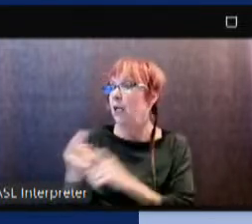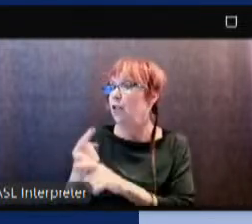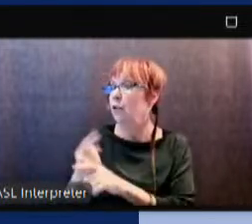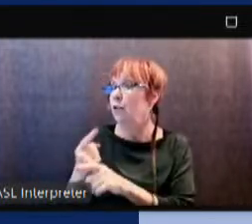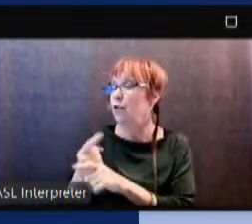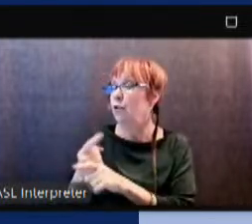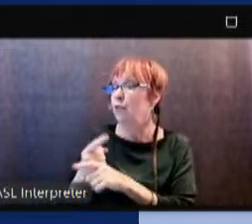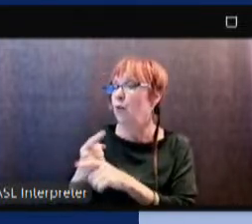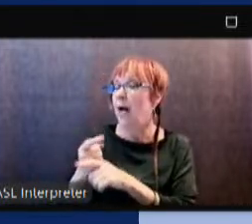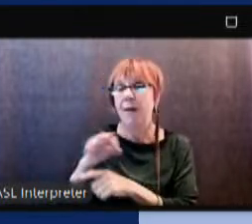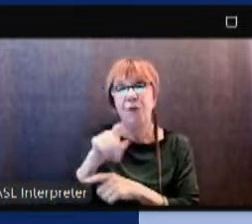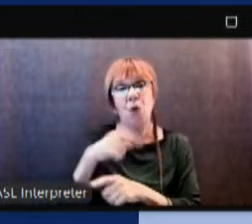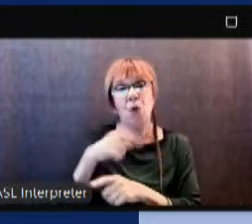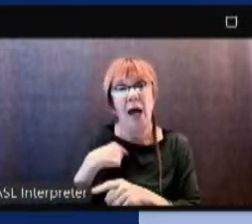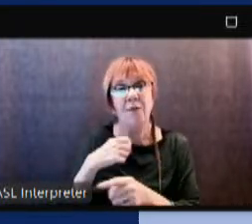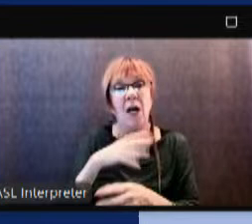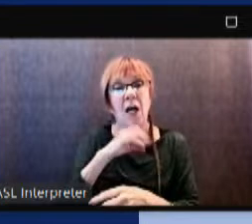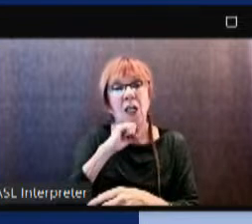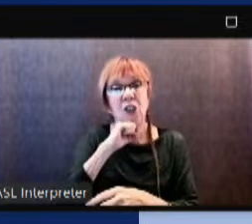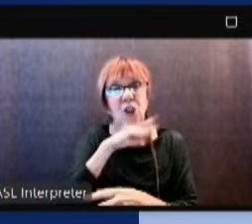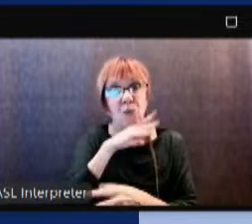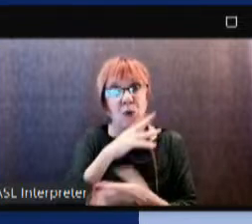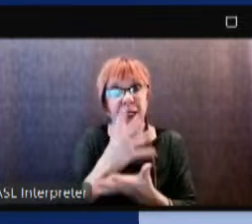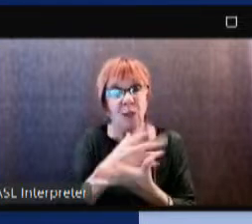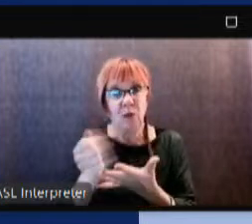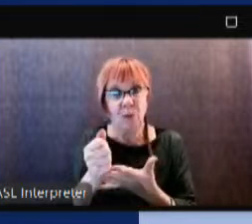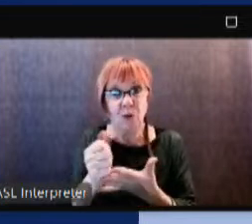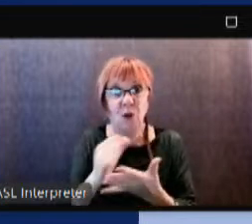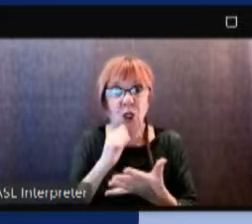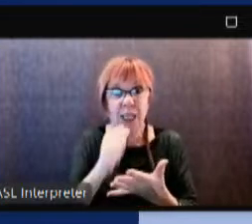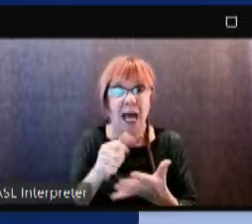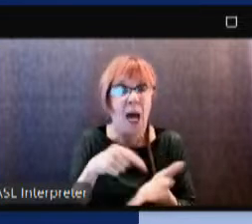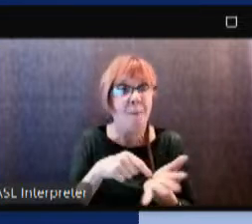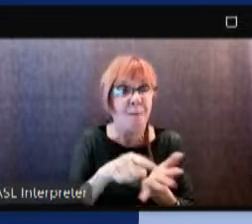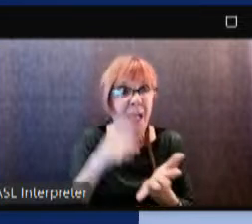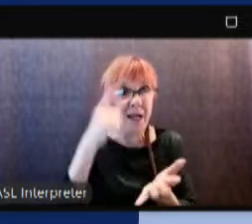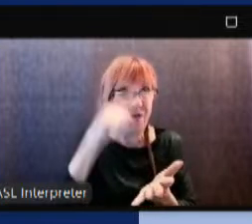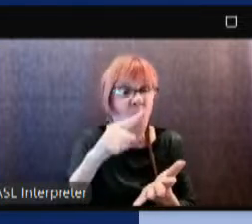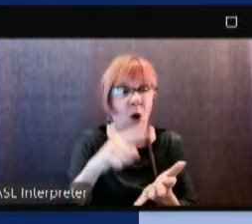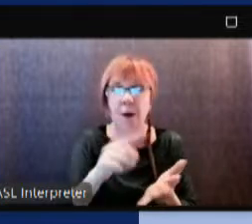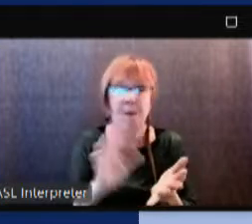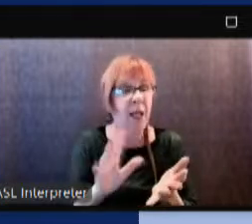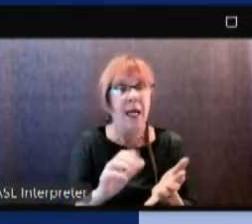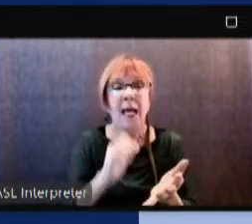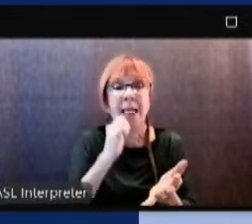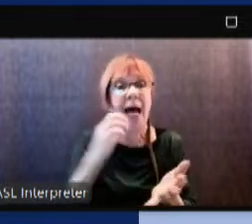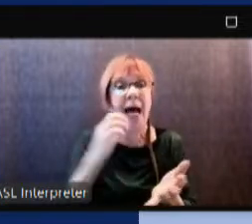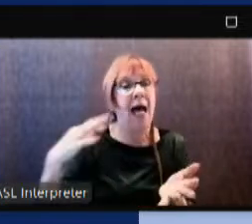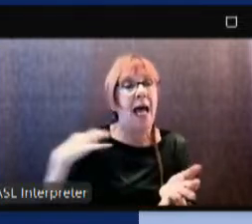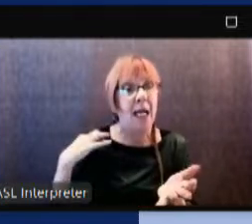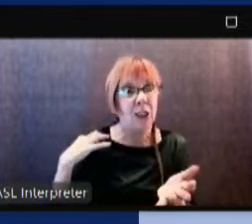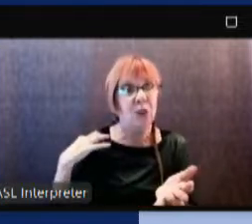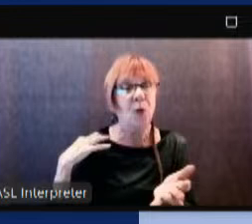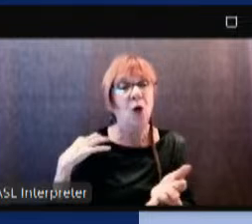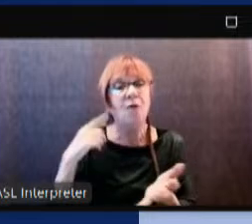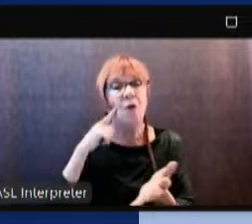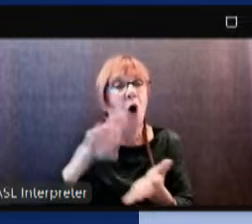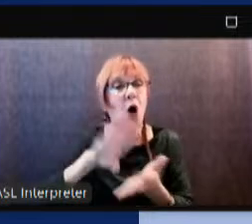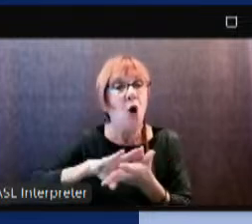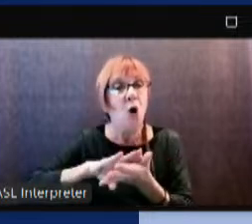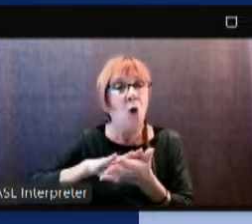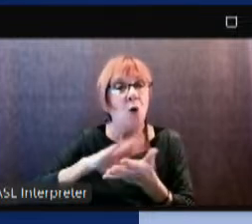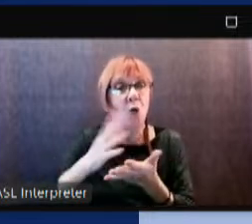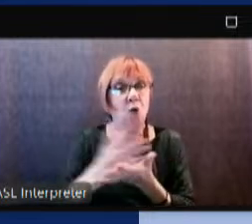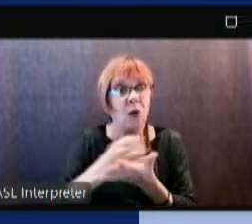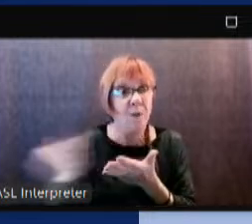you have debris removal that is not covered by the or is not eligible to be removed by the Army Corps of Engineers, and